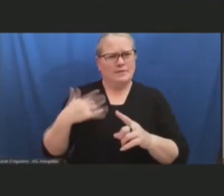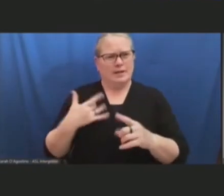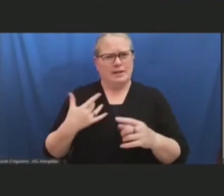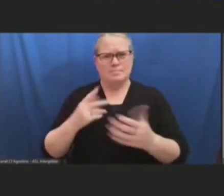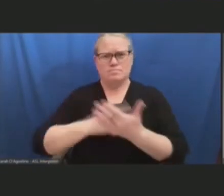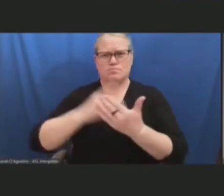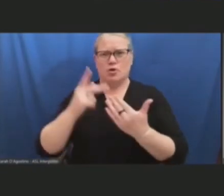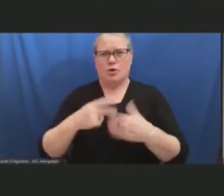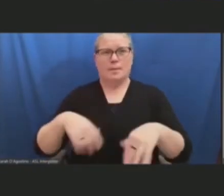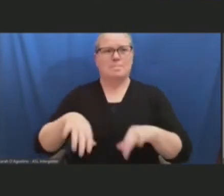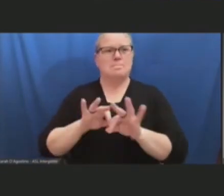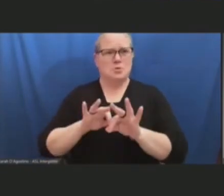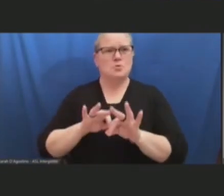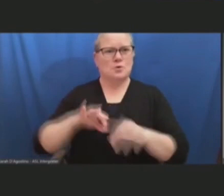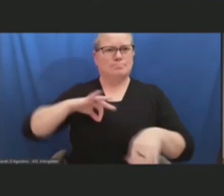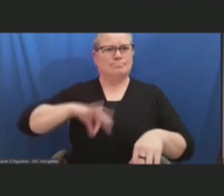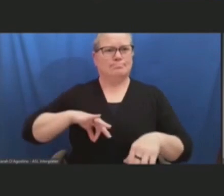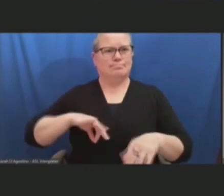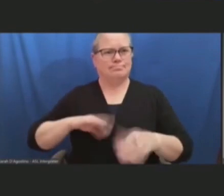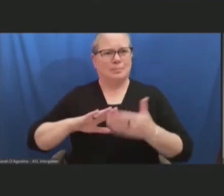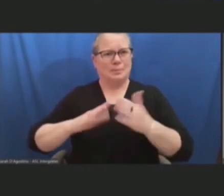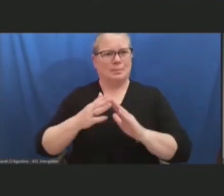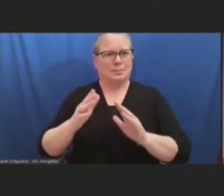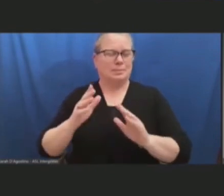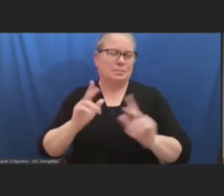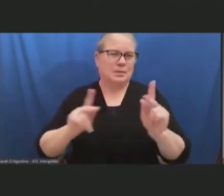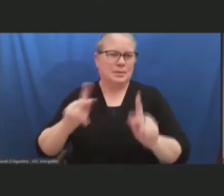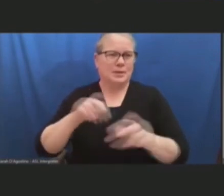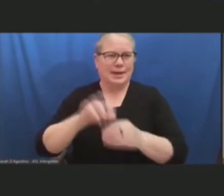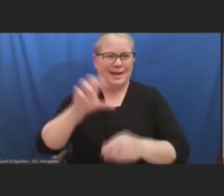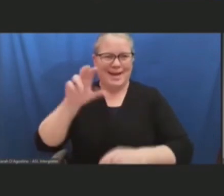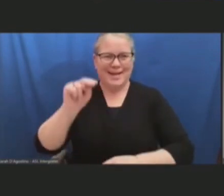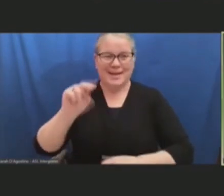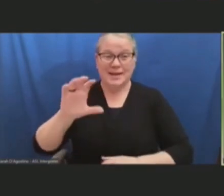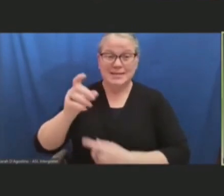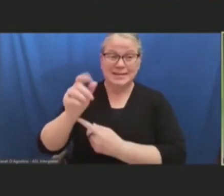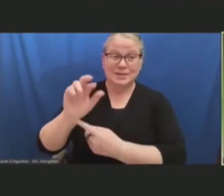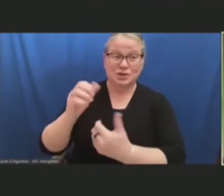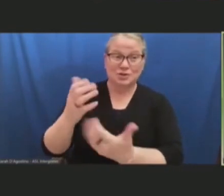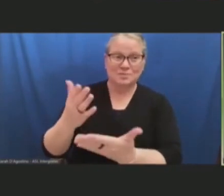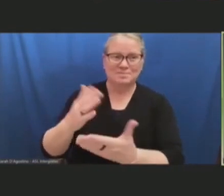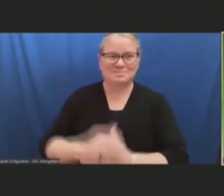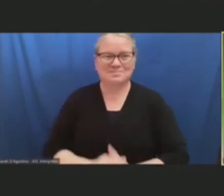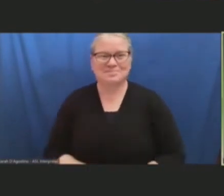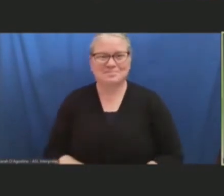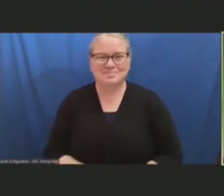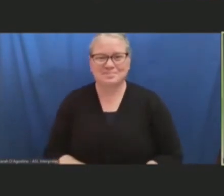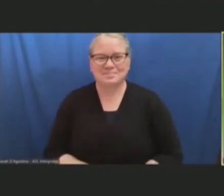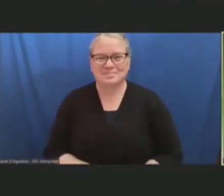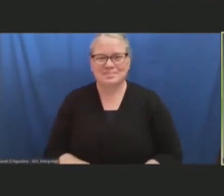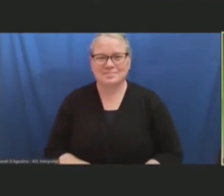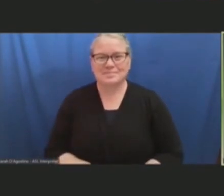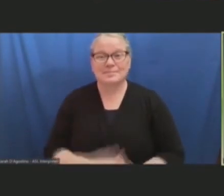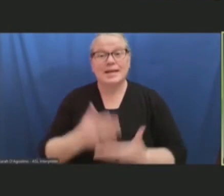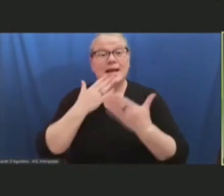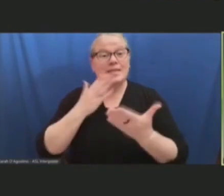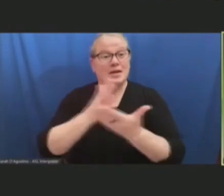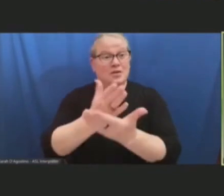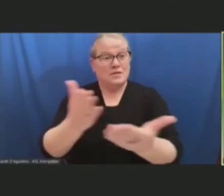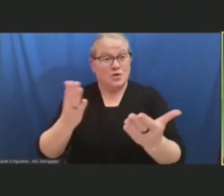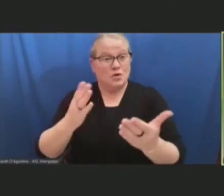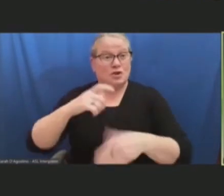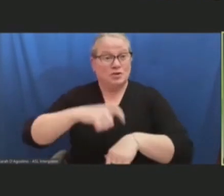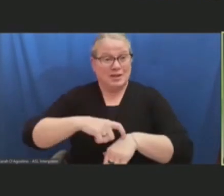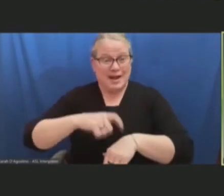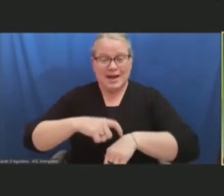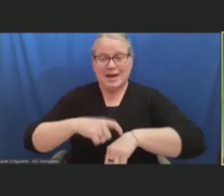beneficial to the communities across the state of Connecticut. Cesar. Well, hello. Thank you for your time. I really appreciate giving me the opportunity